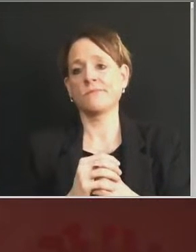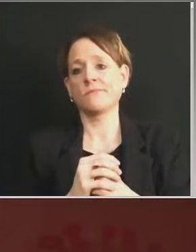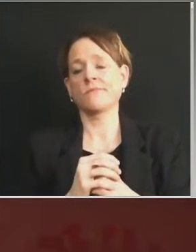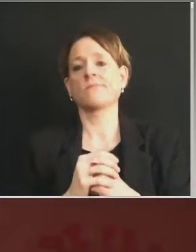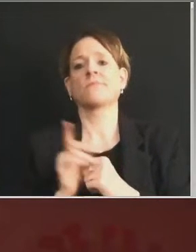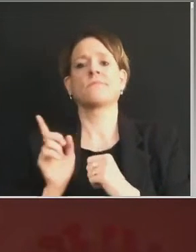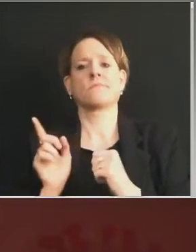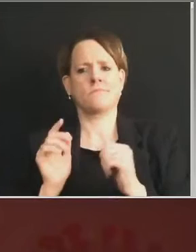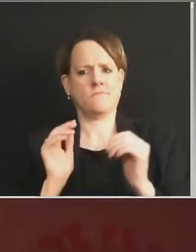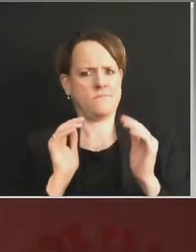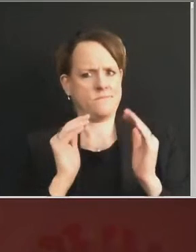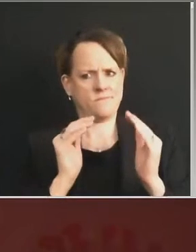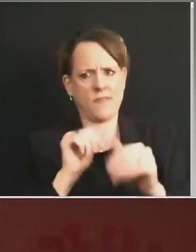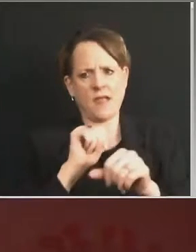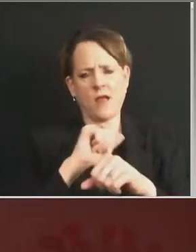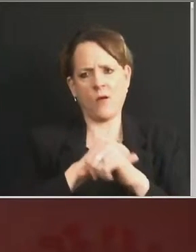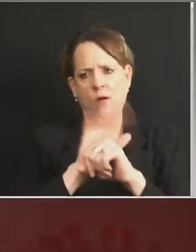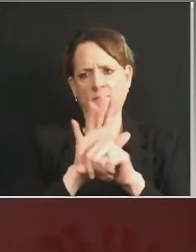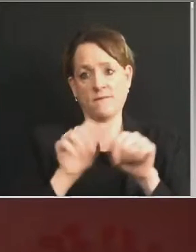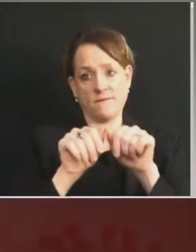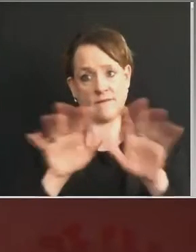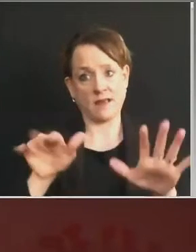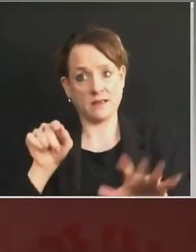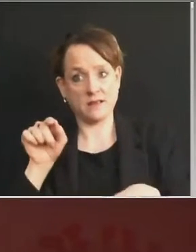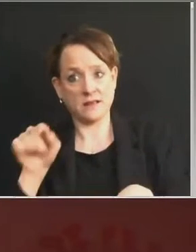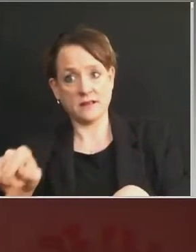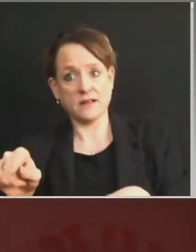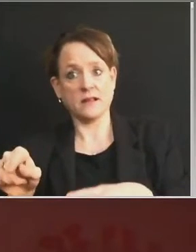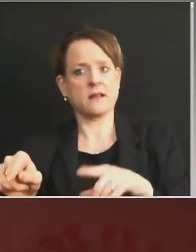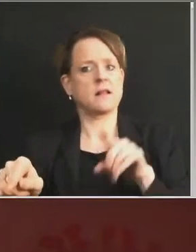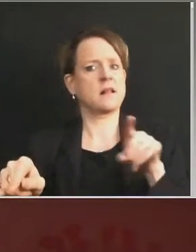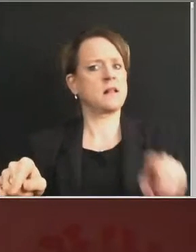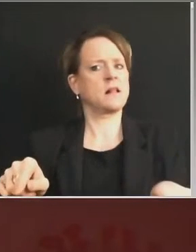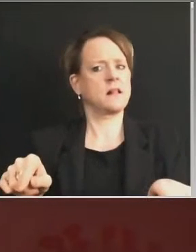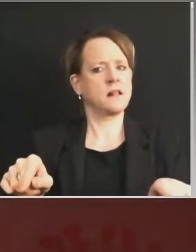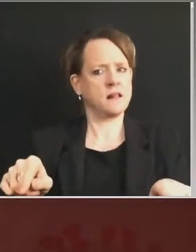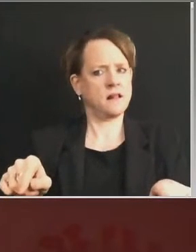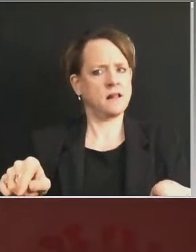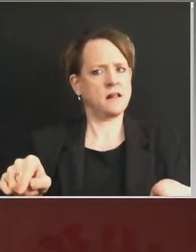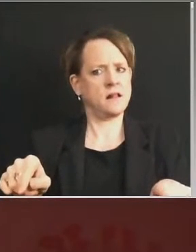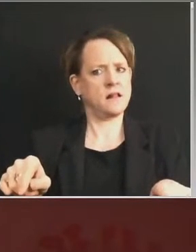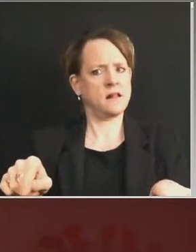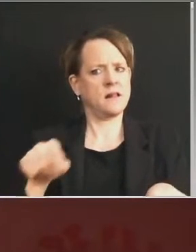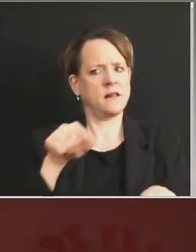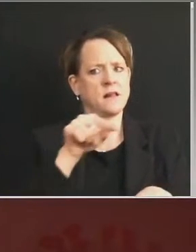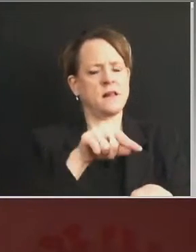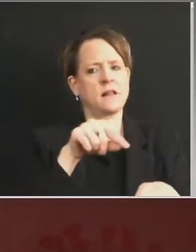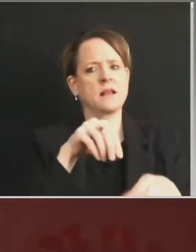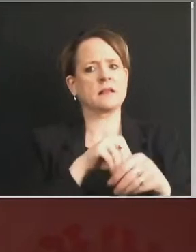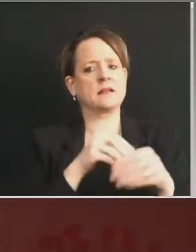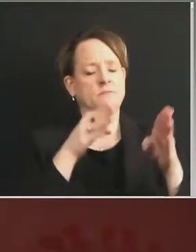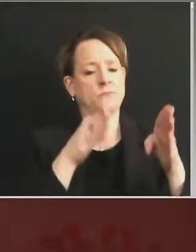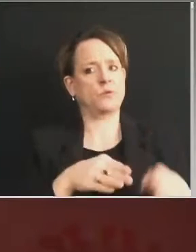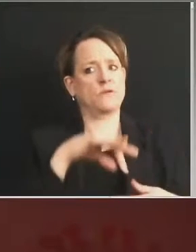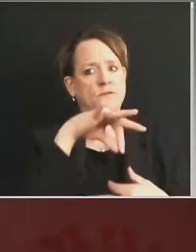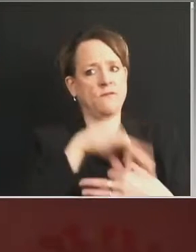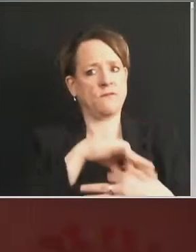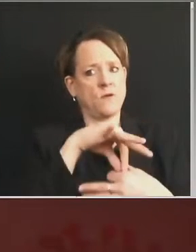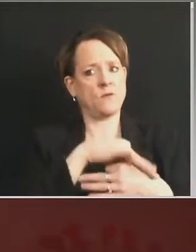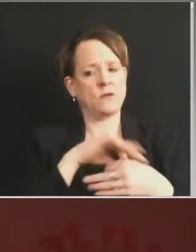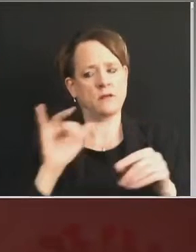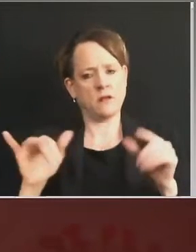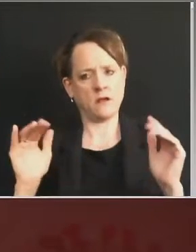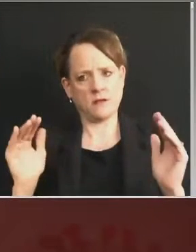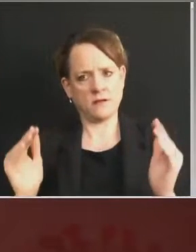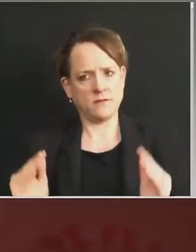different now than we did at that election. We are more prepared for this election, obviously, but we also have greater